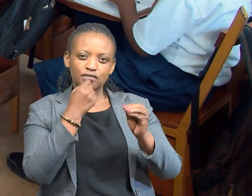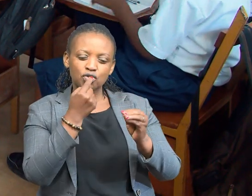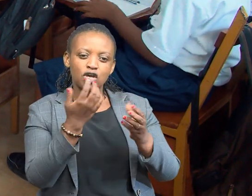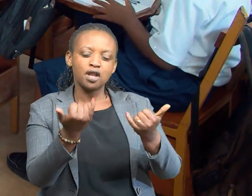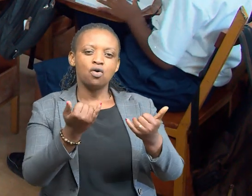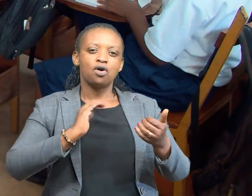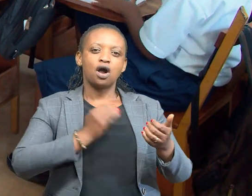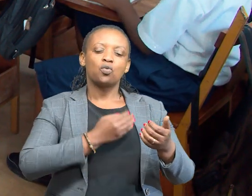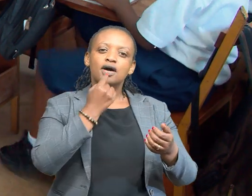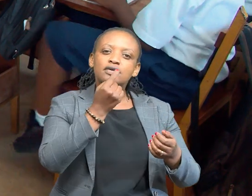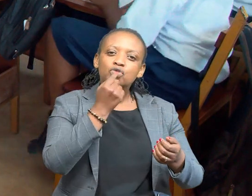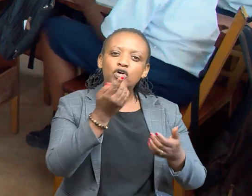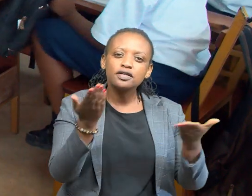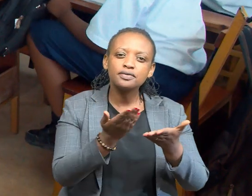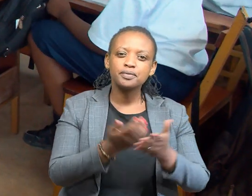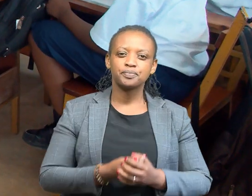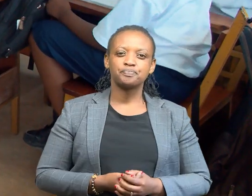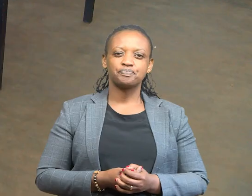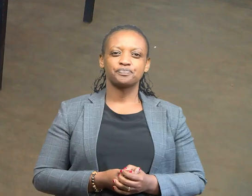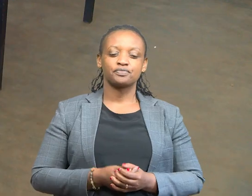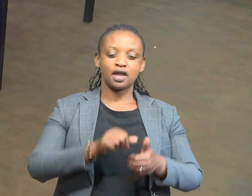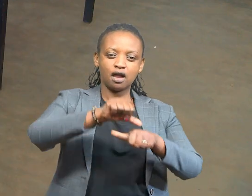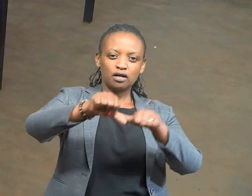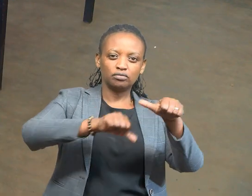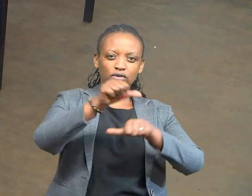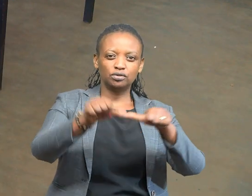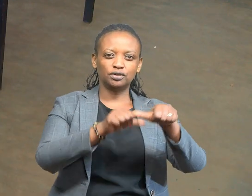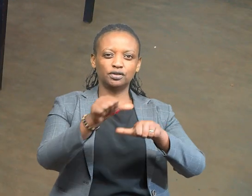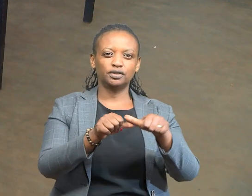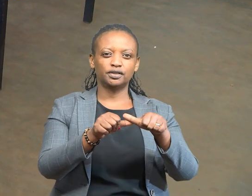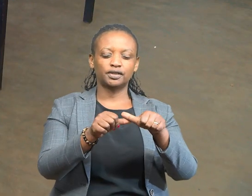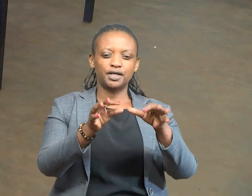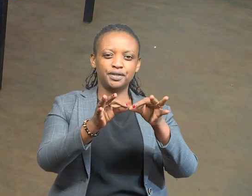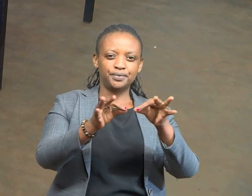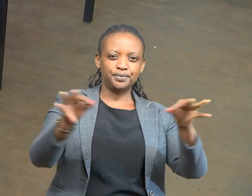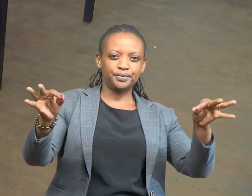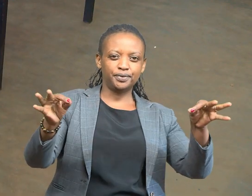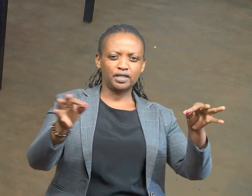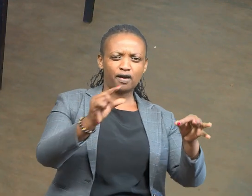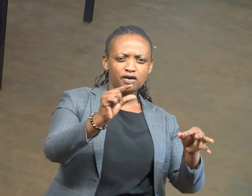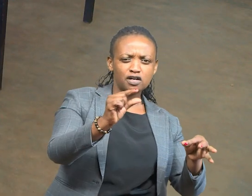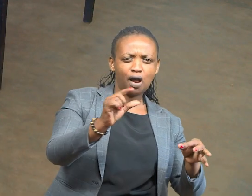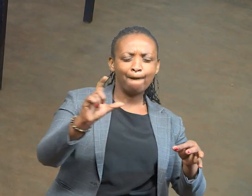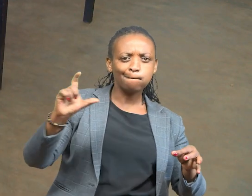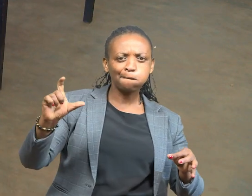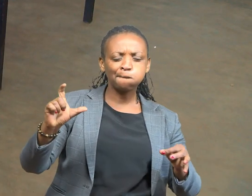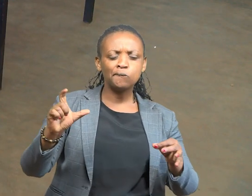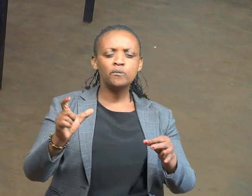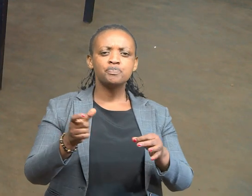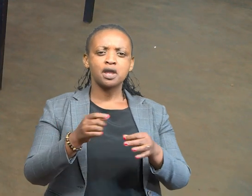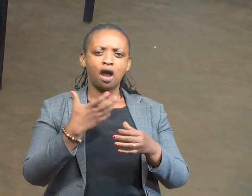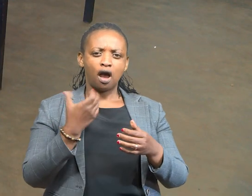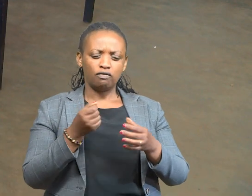and our lesson is about mass measurement. Everybody,